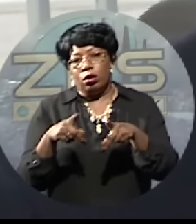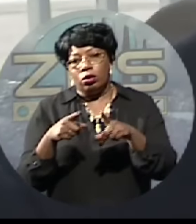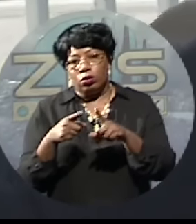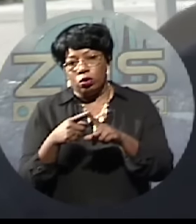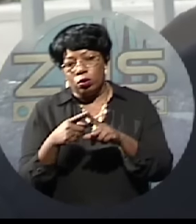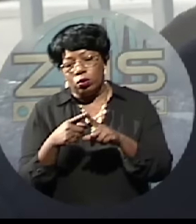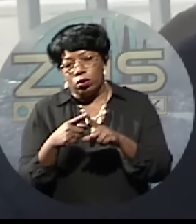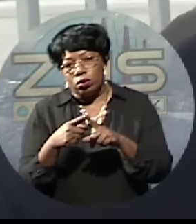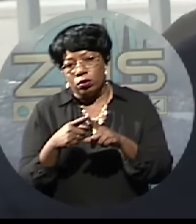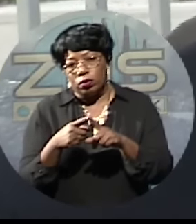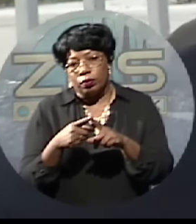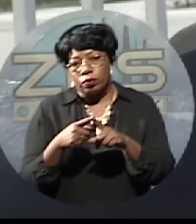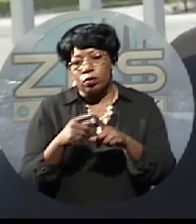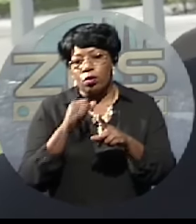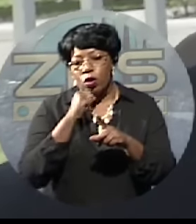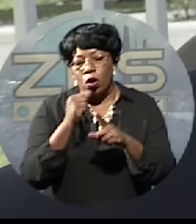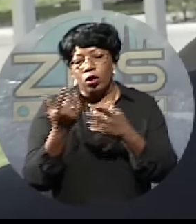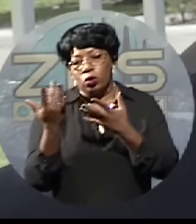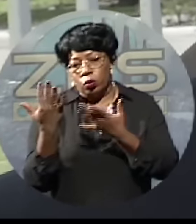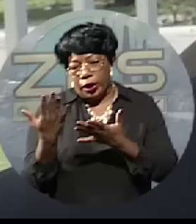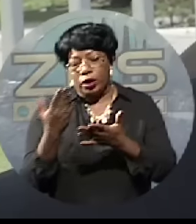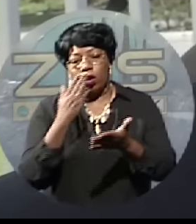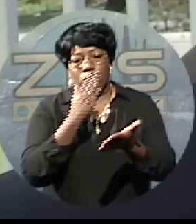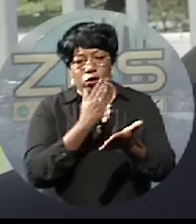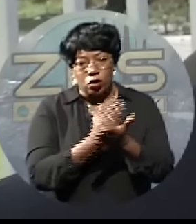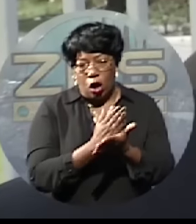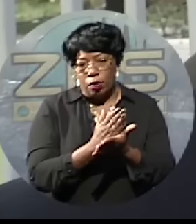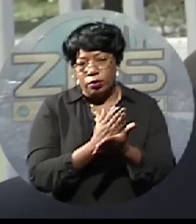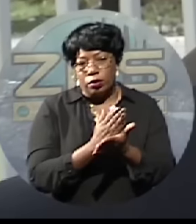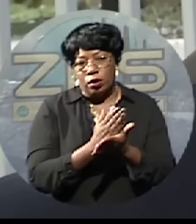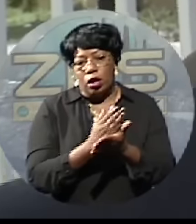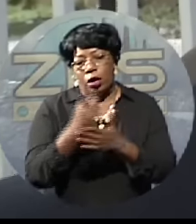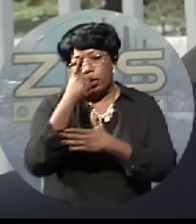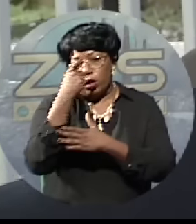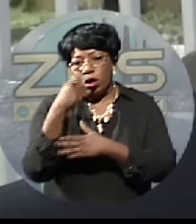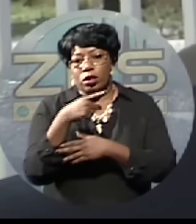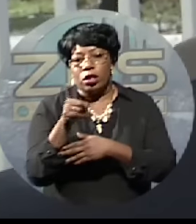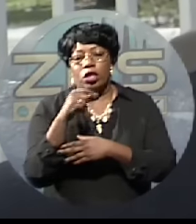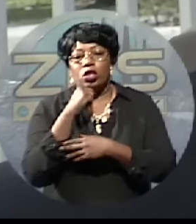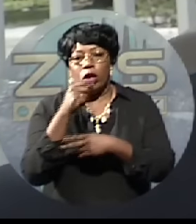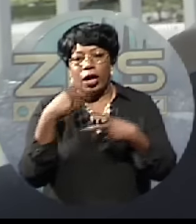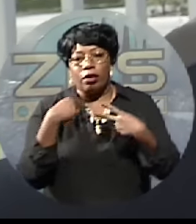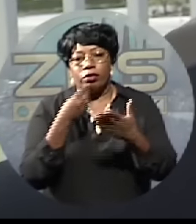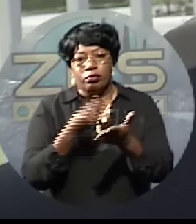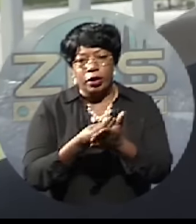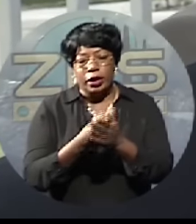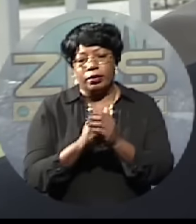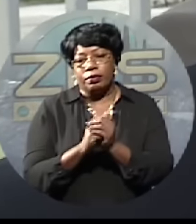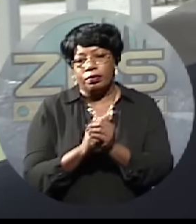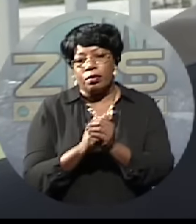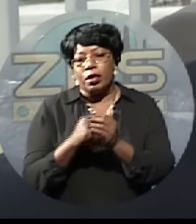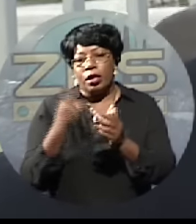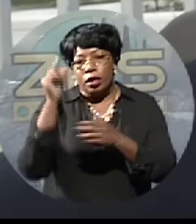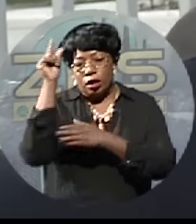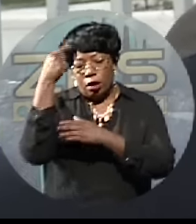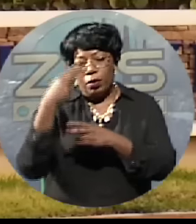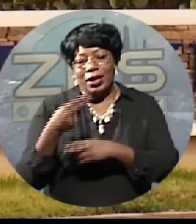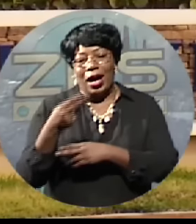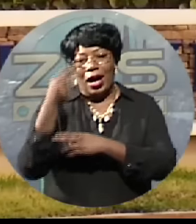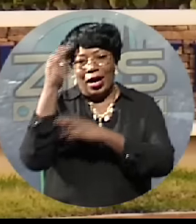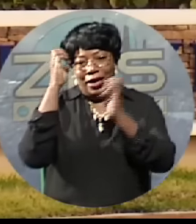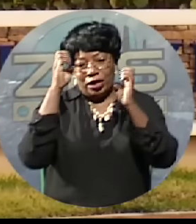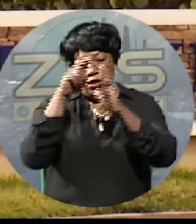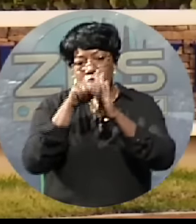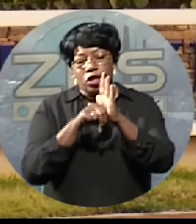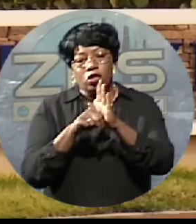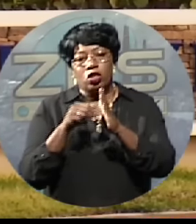education delayed or stopped or prevented because they do not have the money. But the commitment by the government to higher education is not